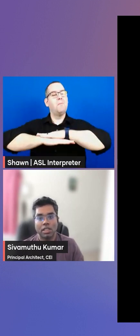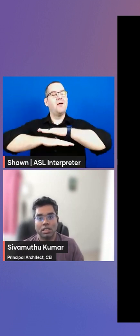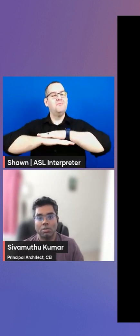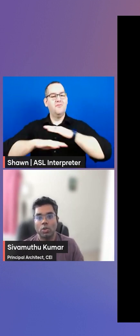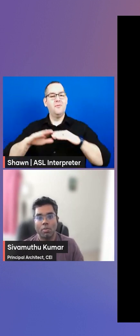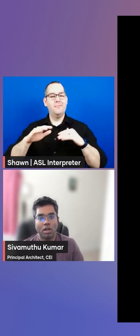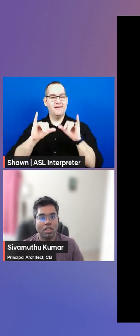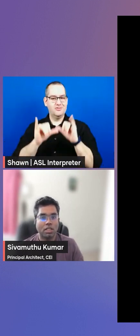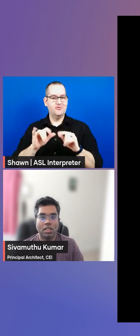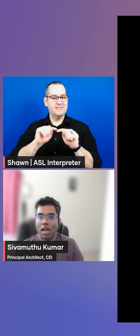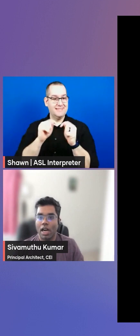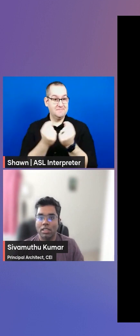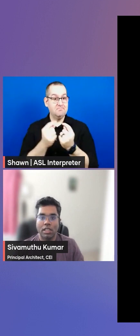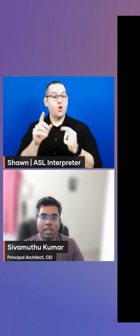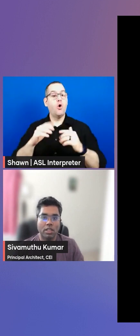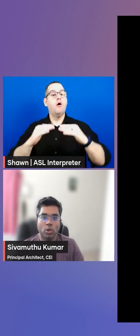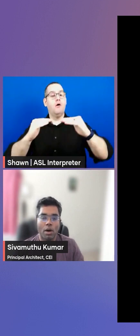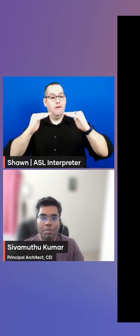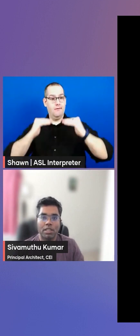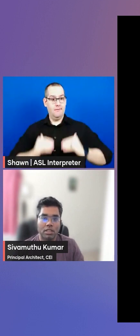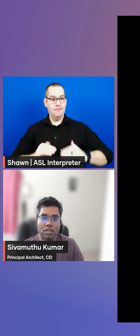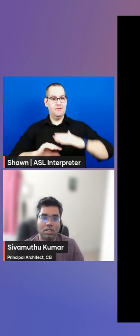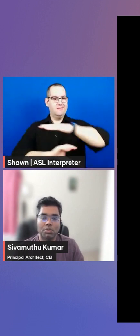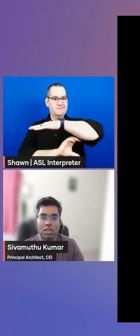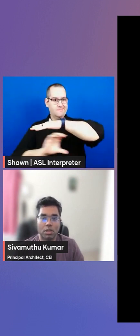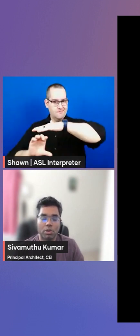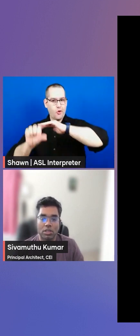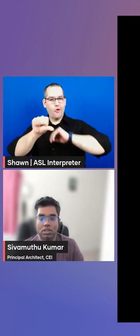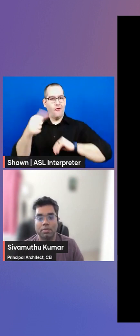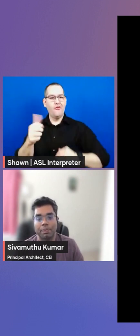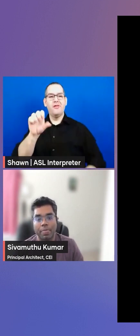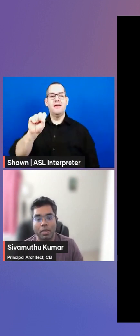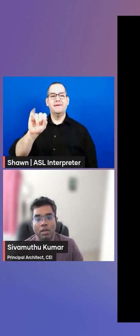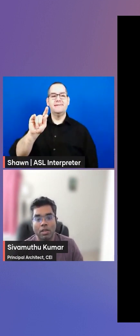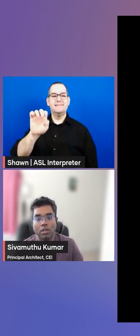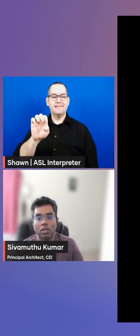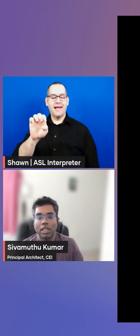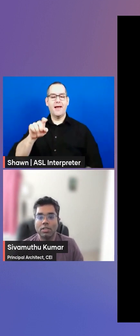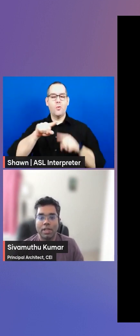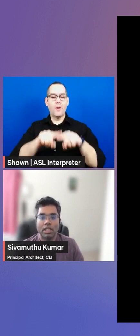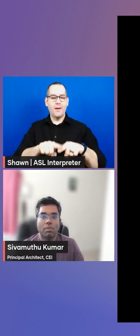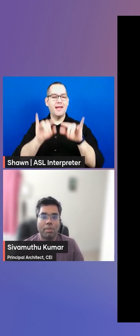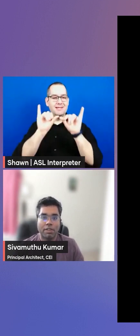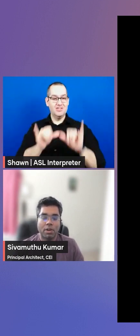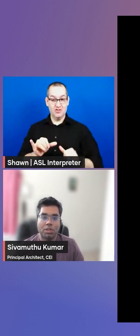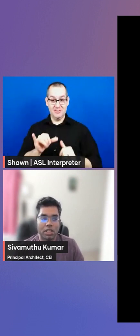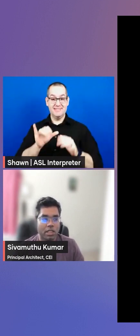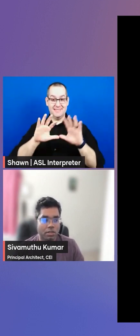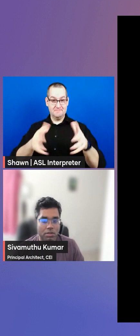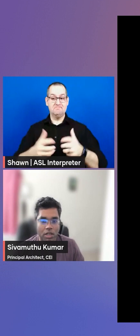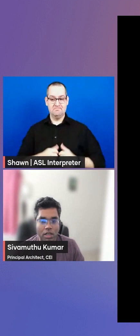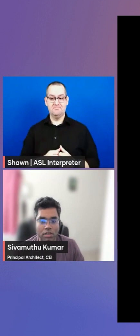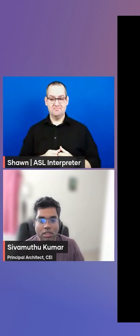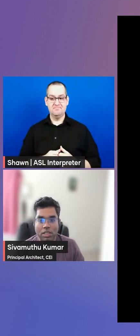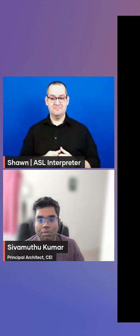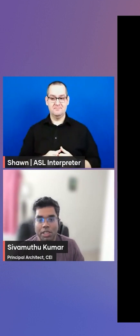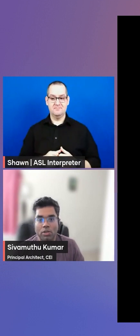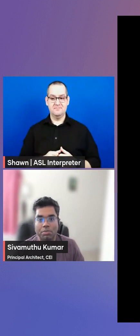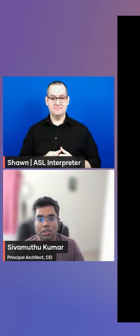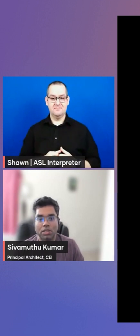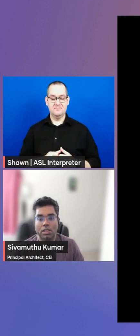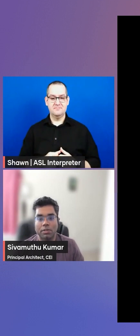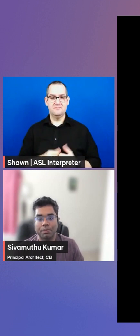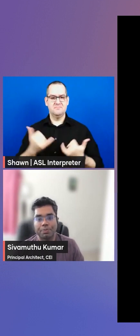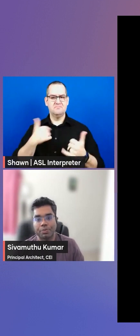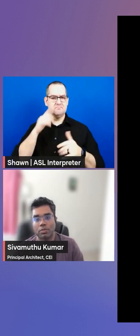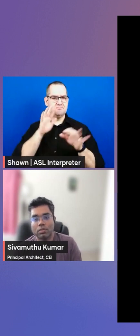reliability engineering team to monitor and then like to operate the systems in the production. So that's where like the platform engineering is coming